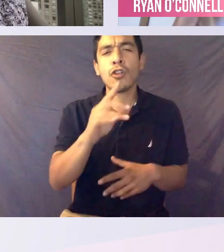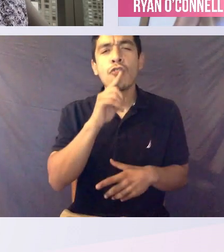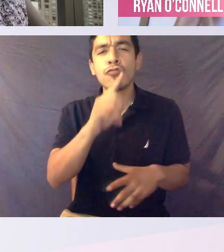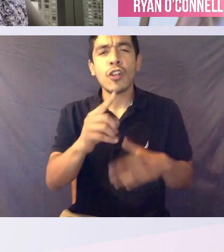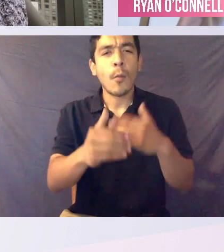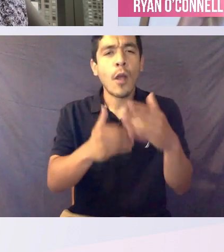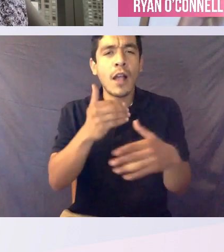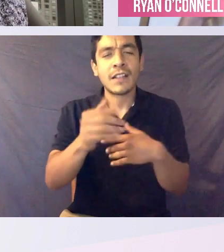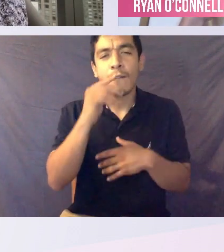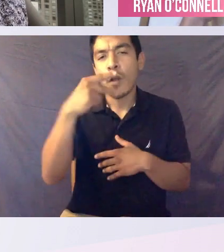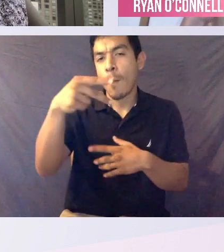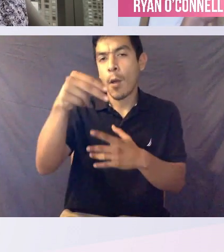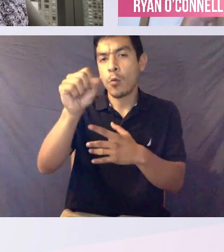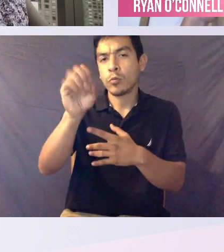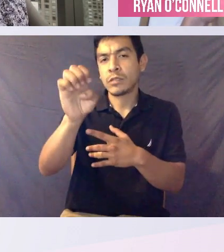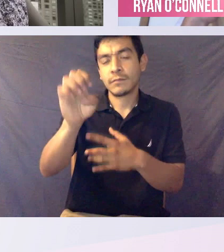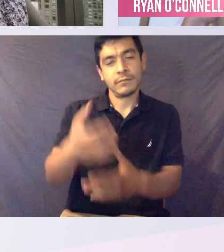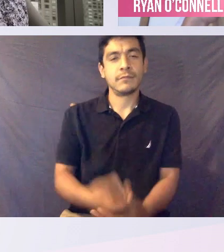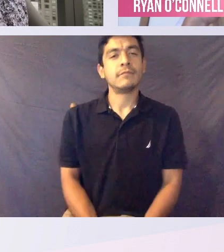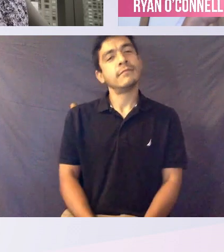life?